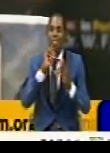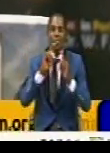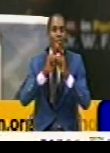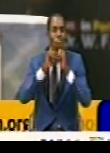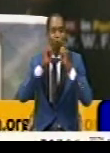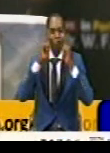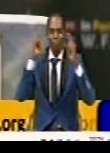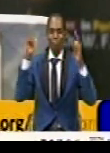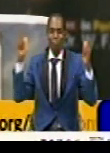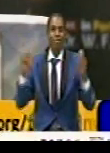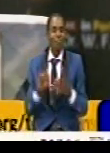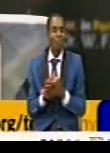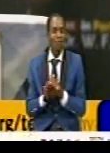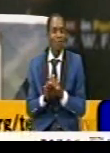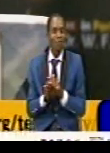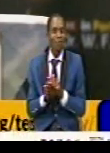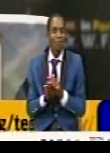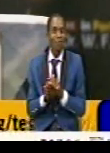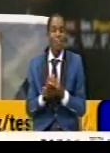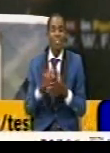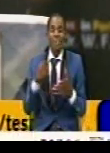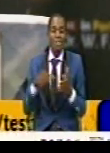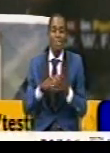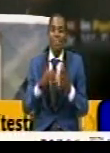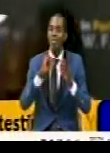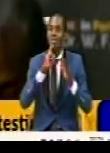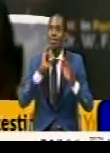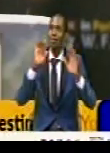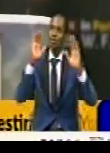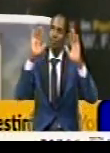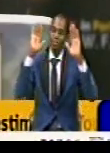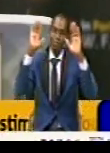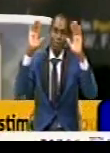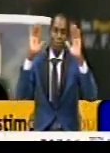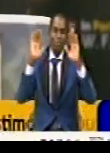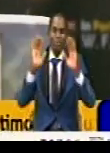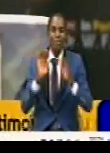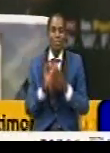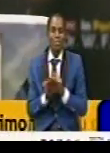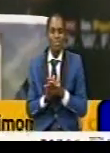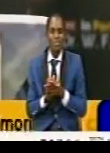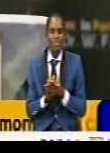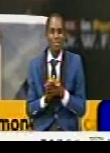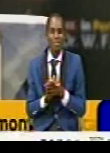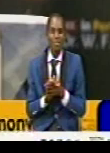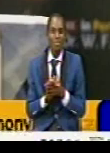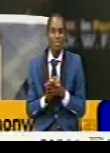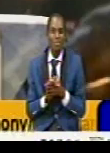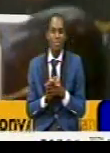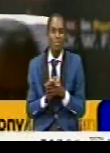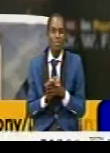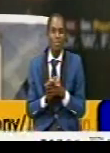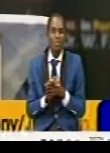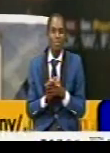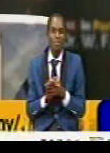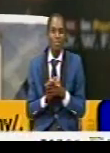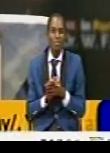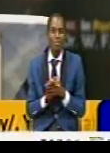awesome. This is awesome. This is marvelous.